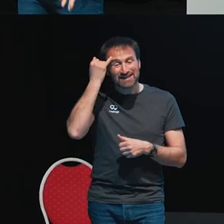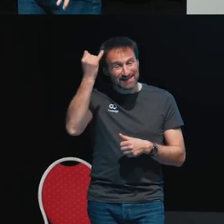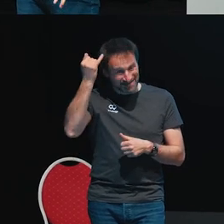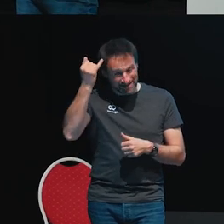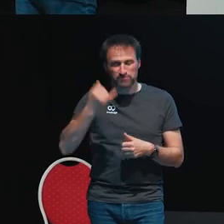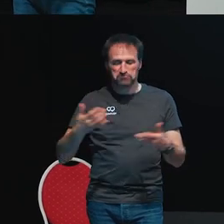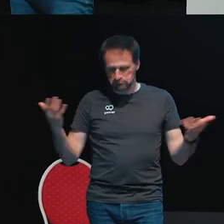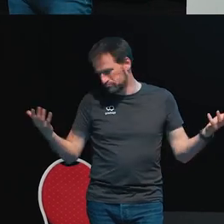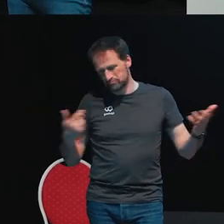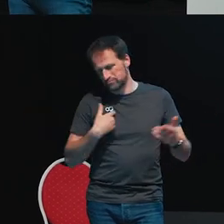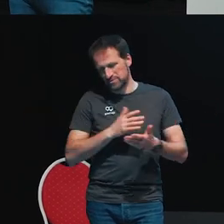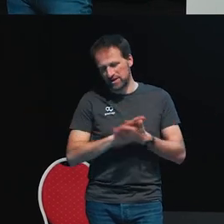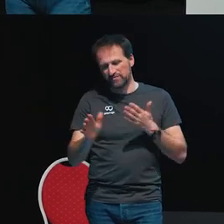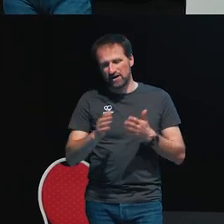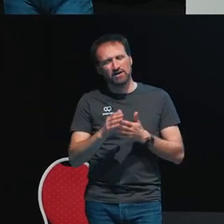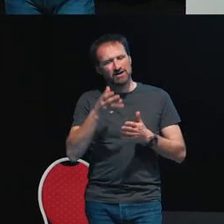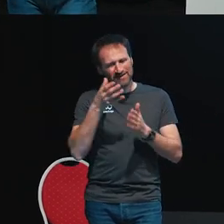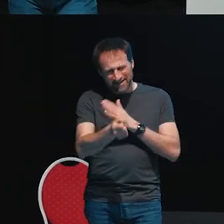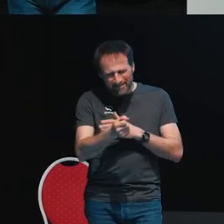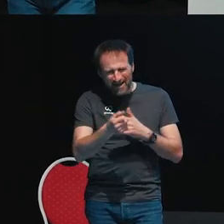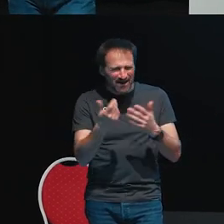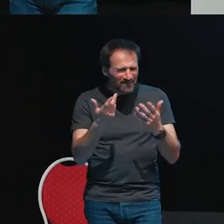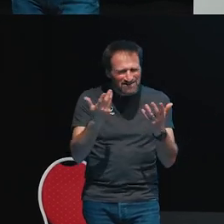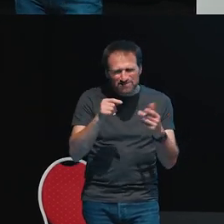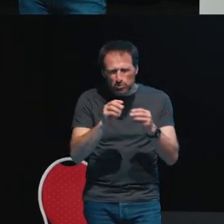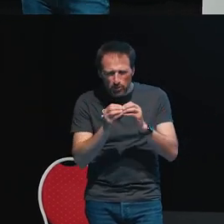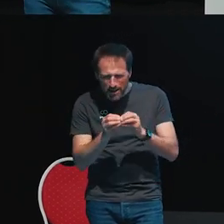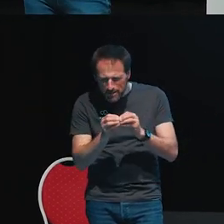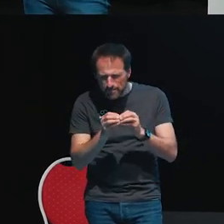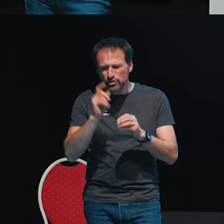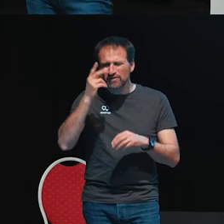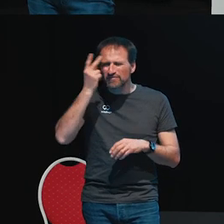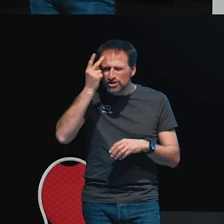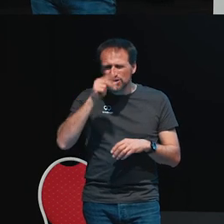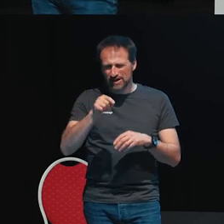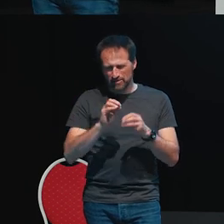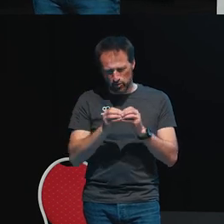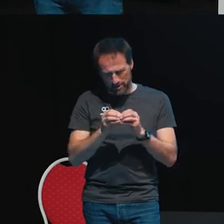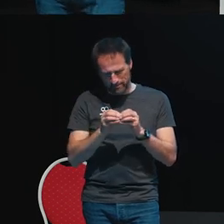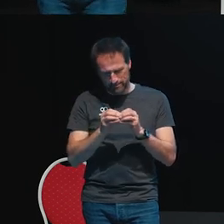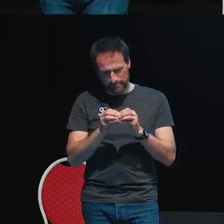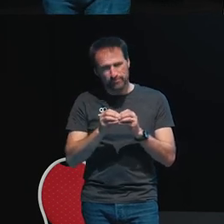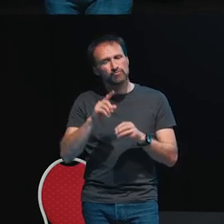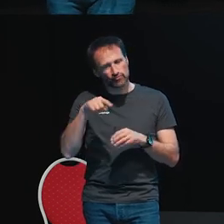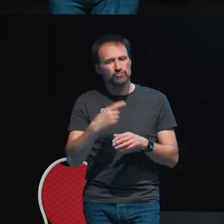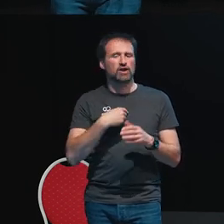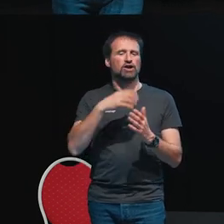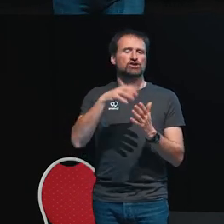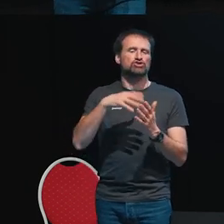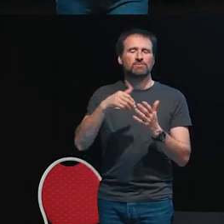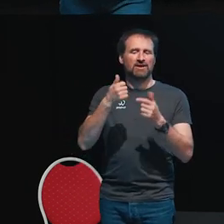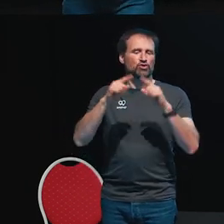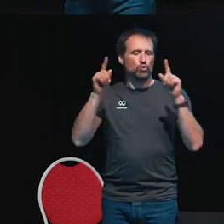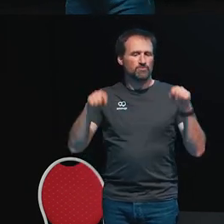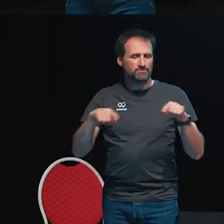identify the problem and then try to understand what the actual problem is. And in order to do so, you write a document called explainer.